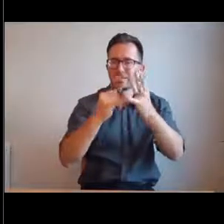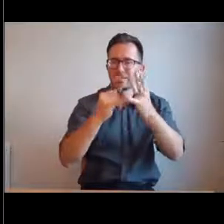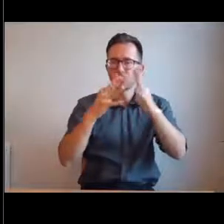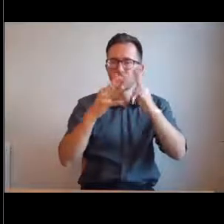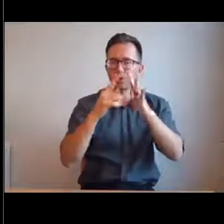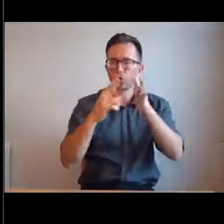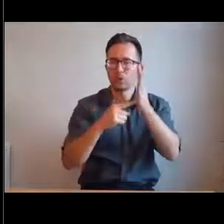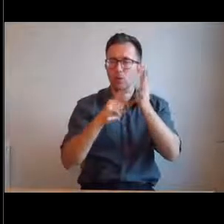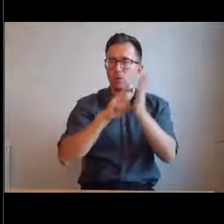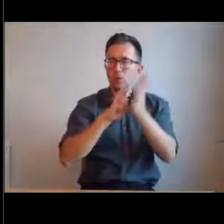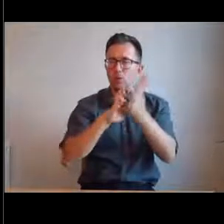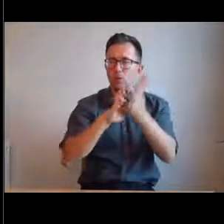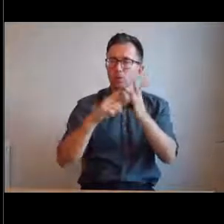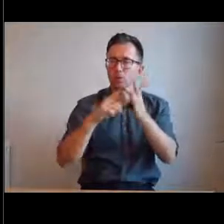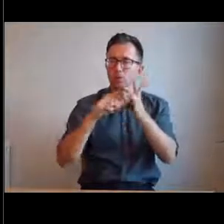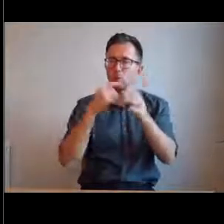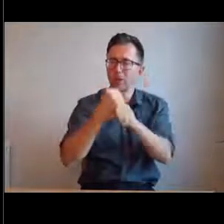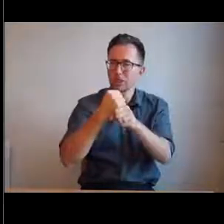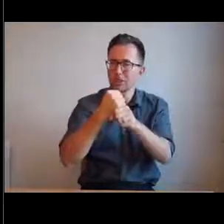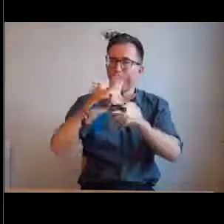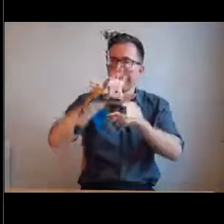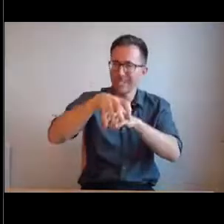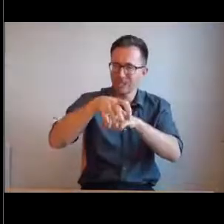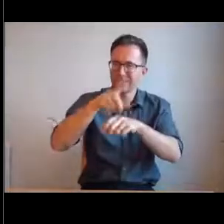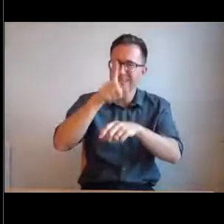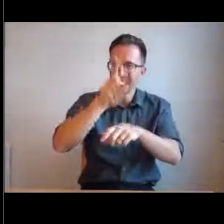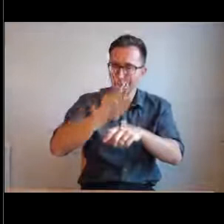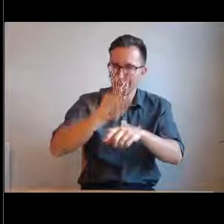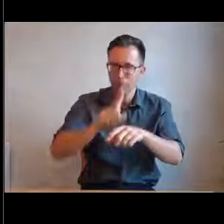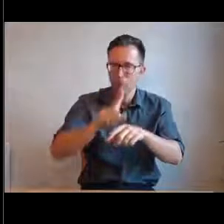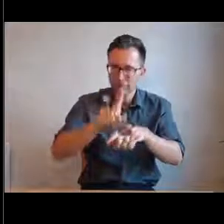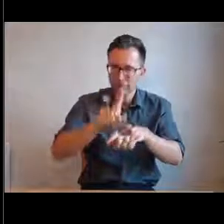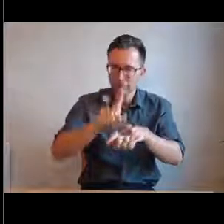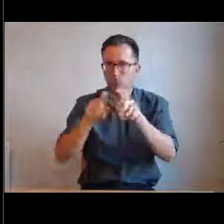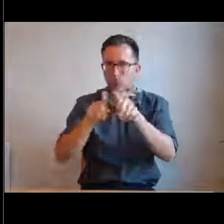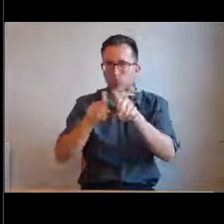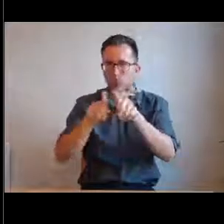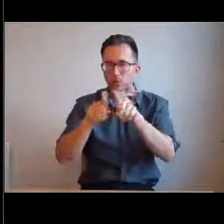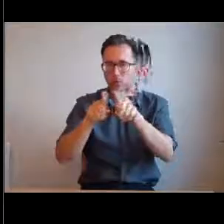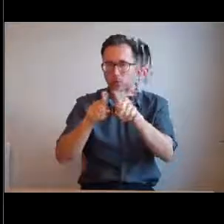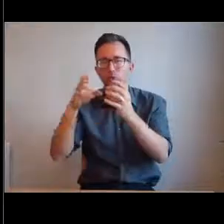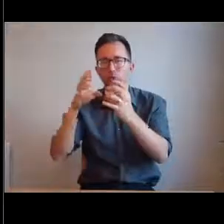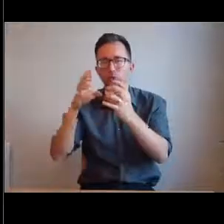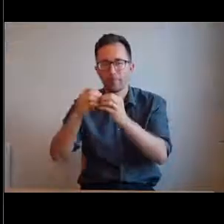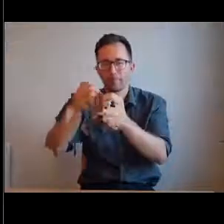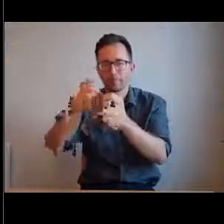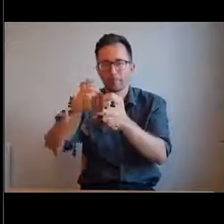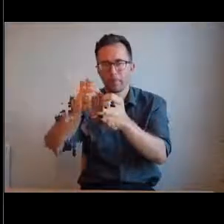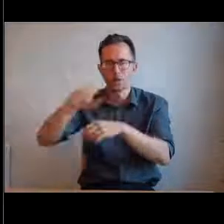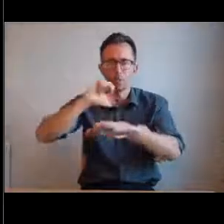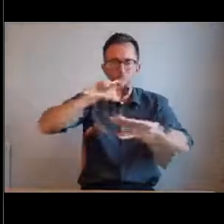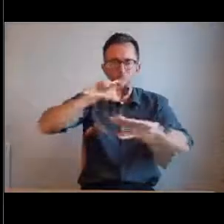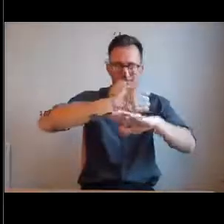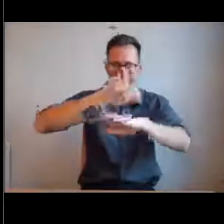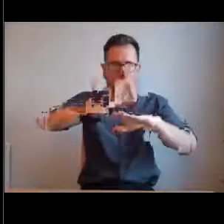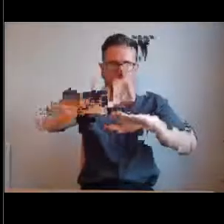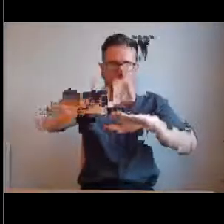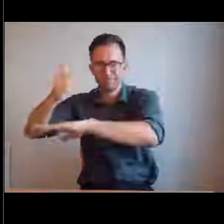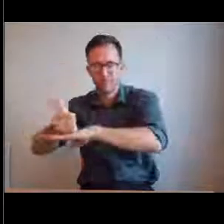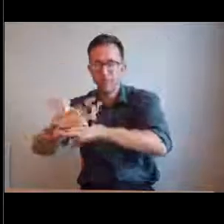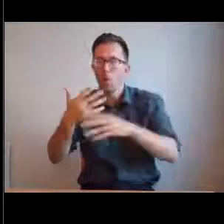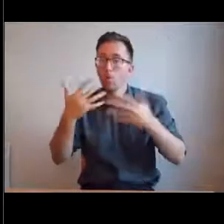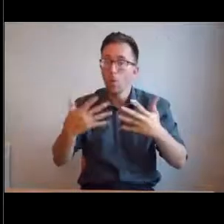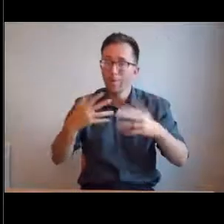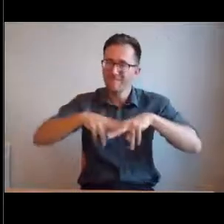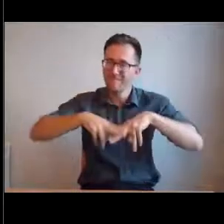and existing smaller substations along Lower Thames Crossing route. We're currently working with the utility company on the final design that we